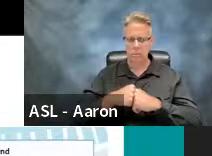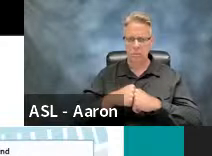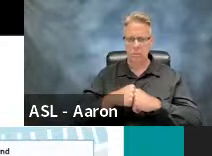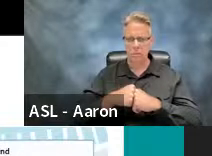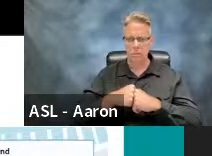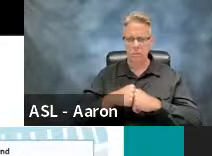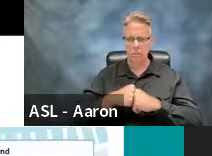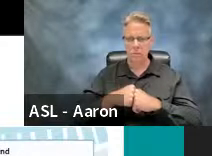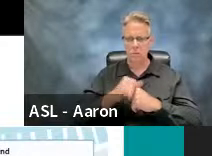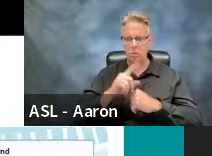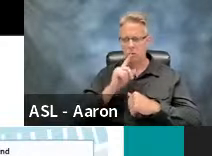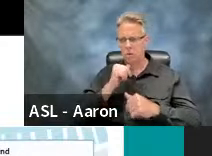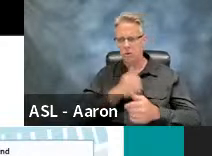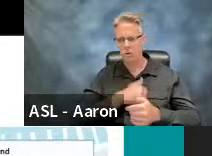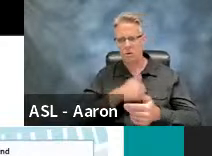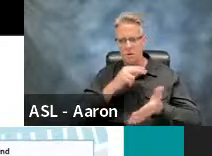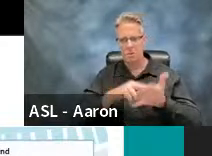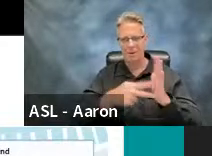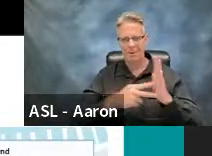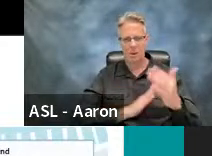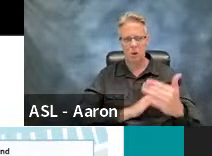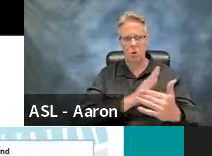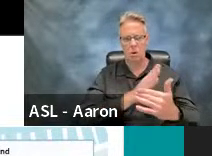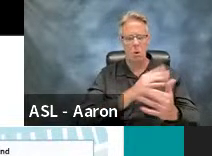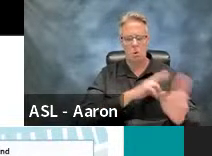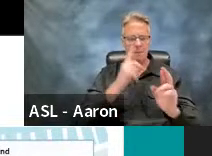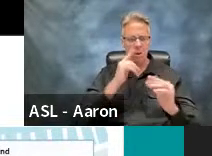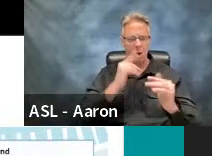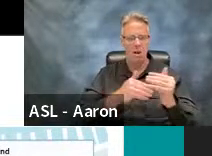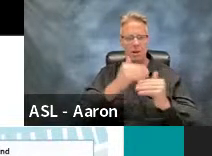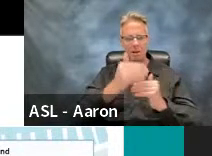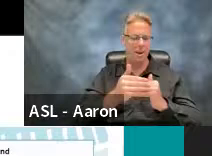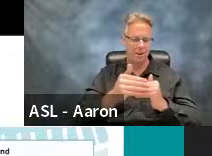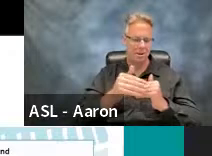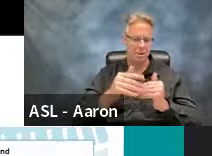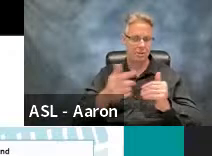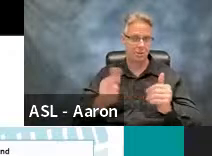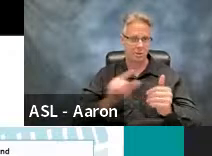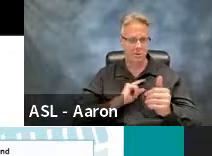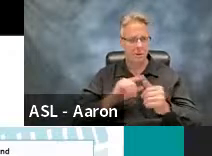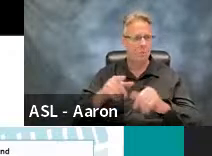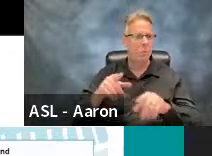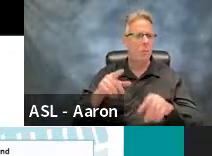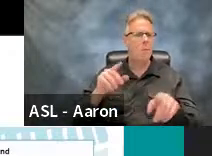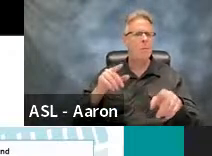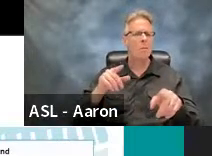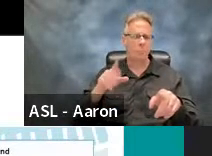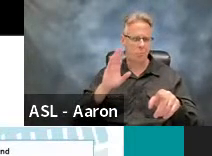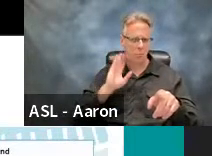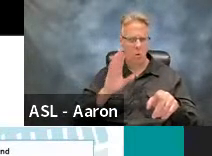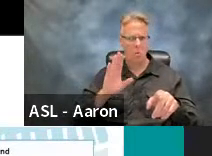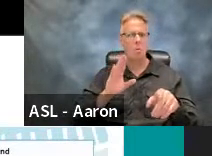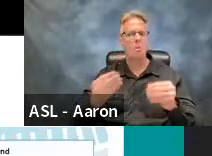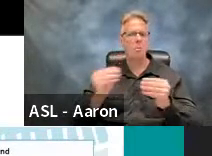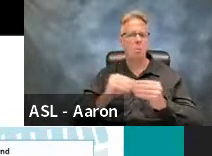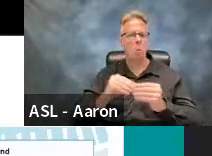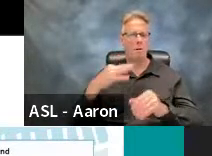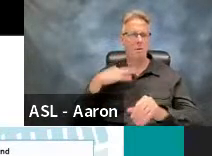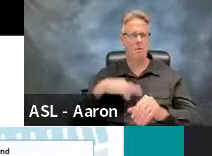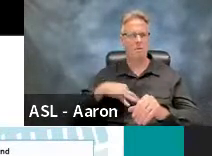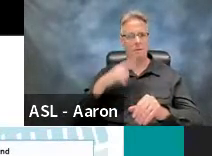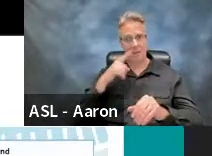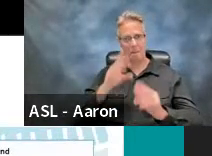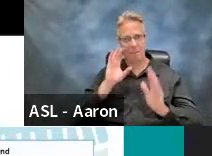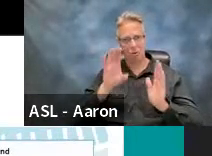Sorry, I didn't mean to interrupt. I was just trying to queue up for the next chance. It would be a lot more helpful on this